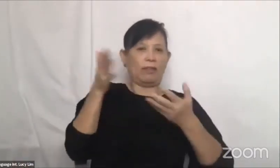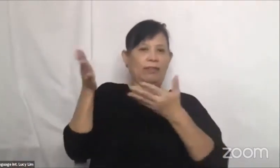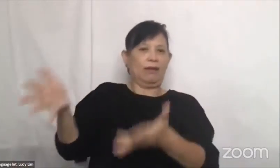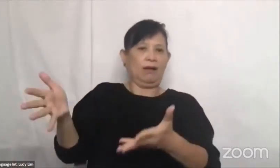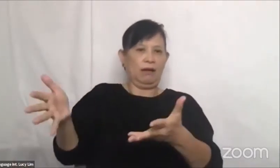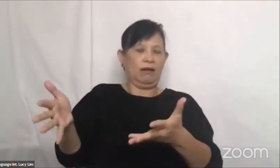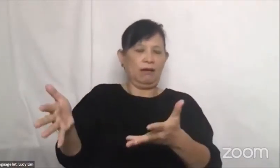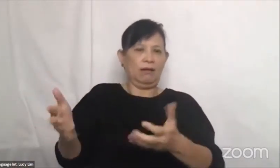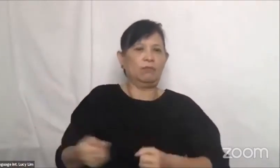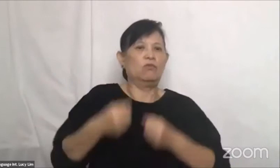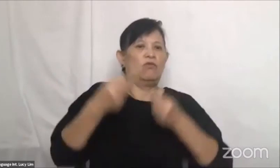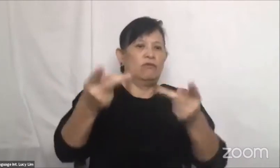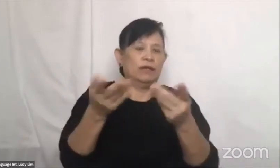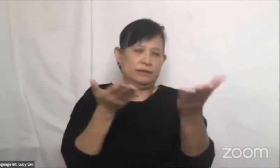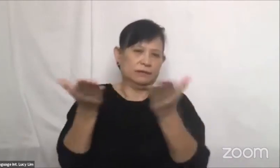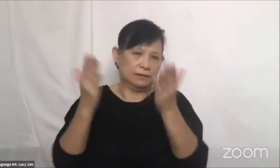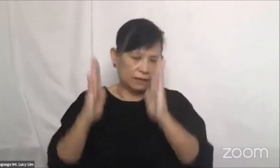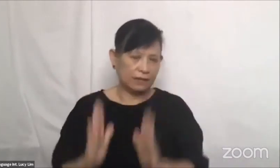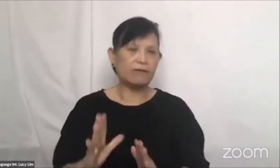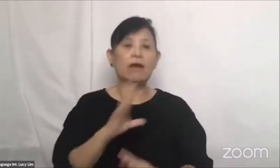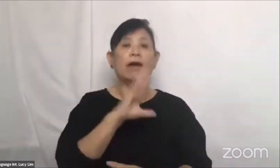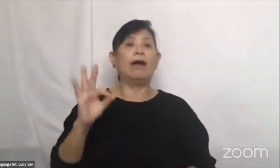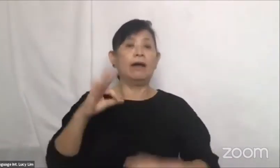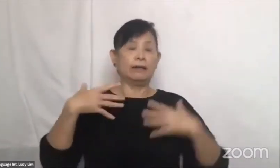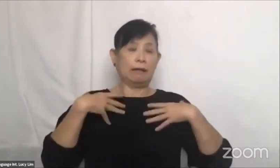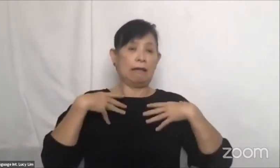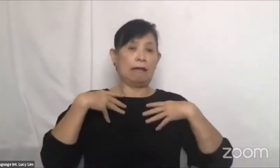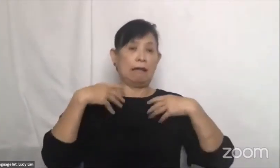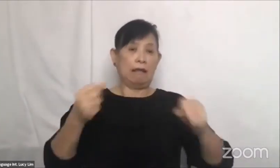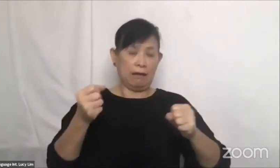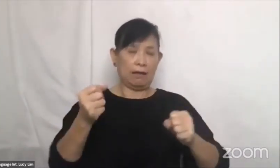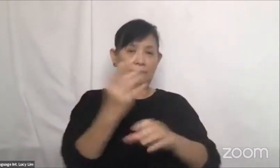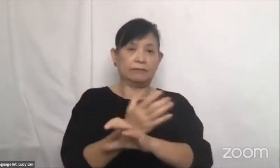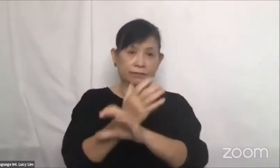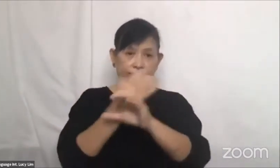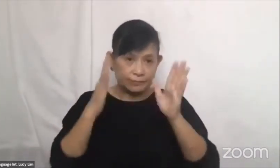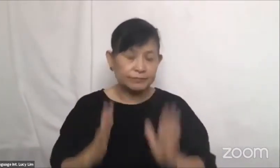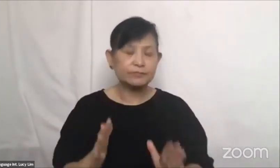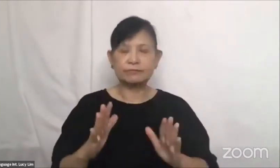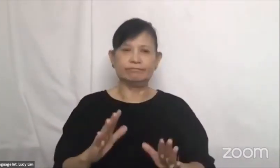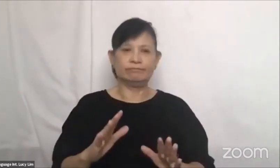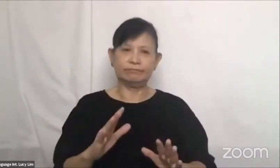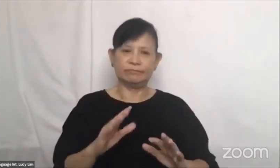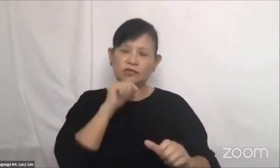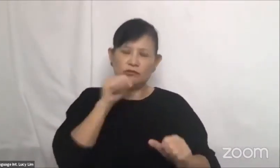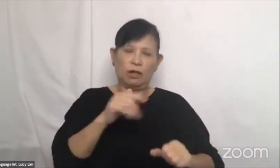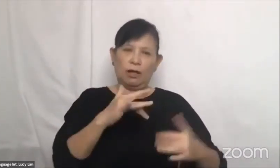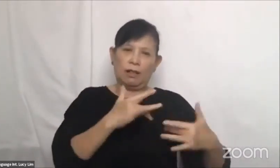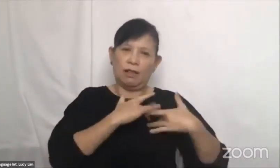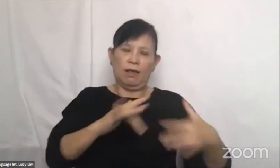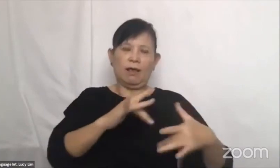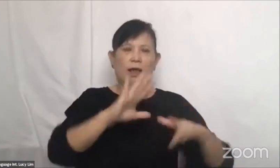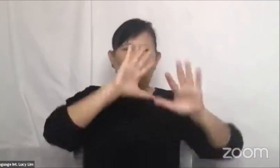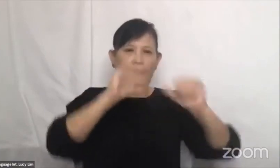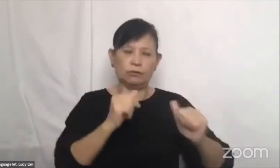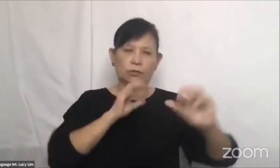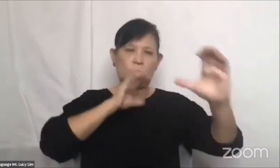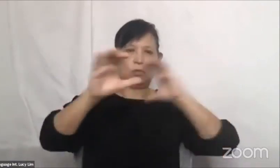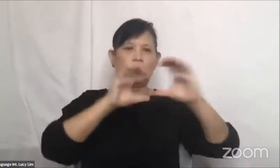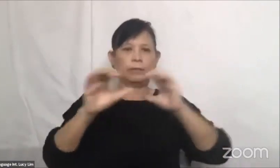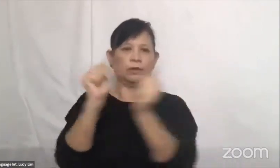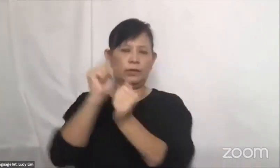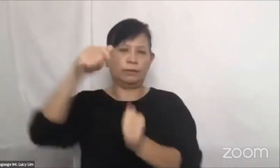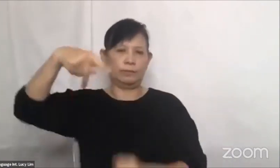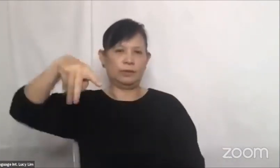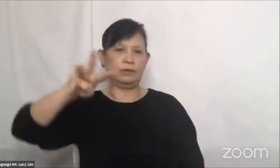not fully sensitized on how to communicate to people with disabilities or people